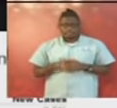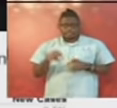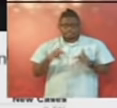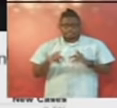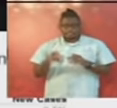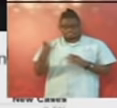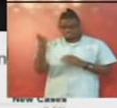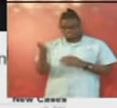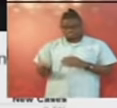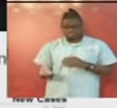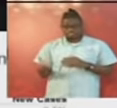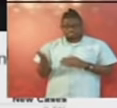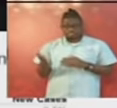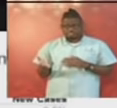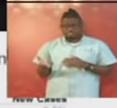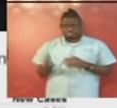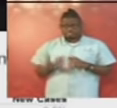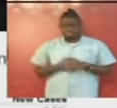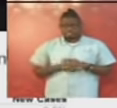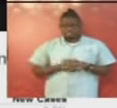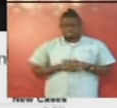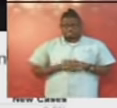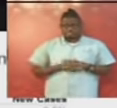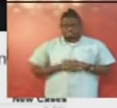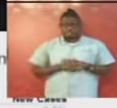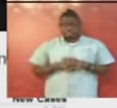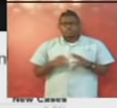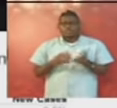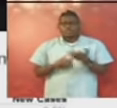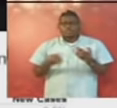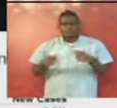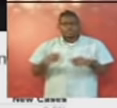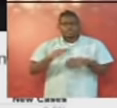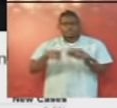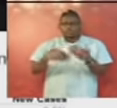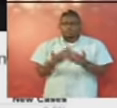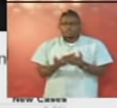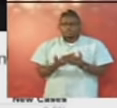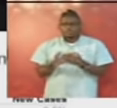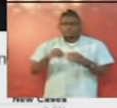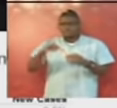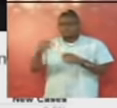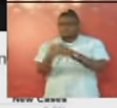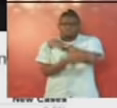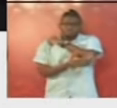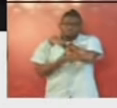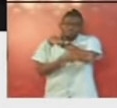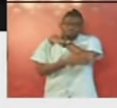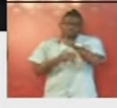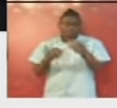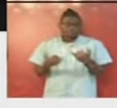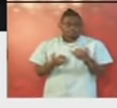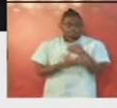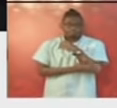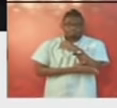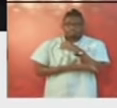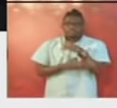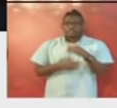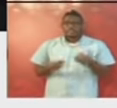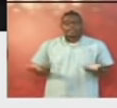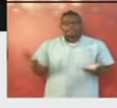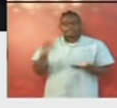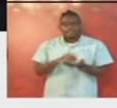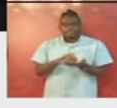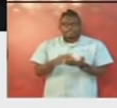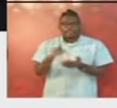57.6%, which mirrors generally what is happening in the entire country. St. George West, again, next slide. There's a slight difference in